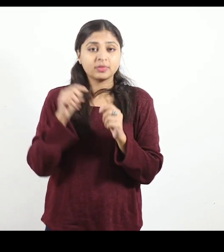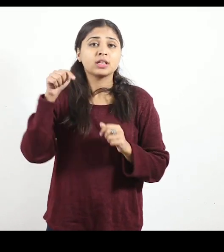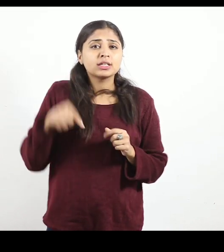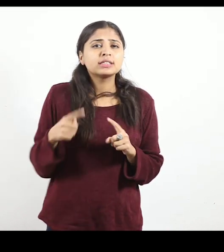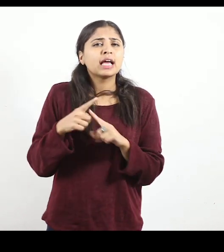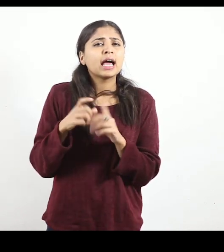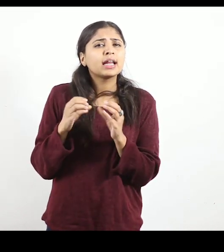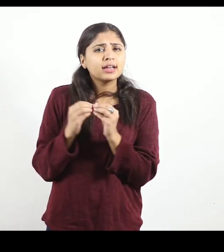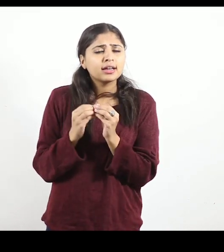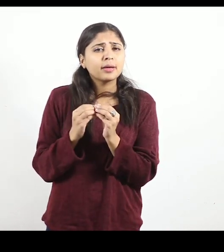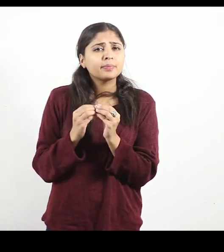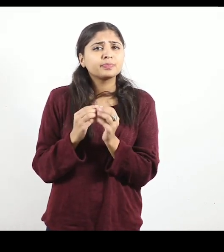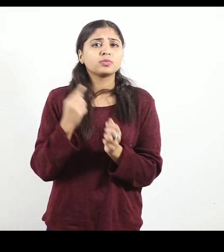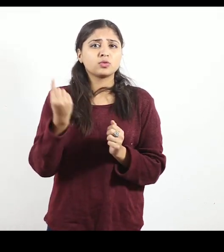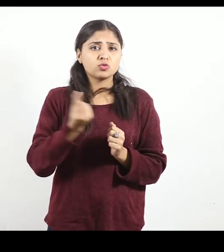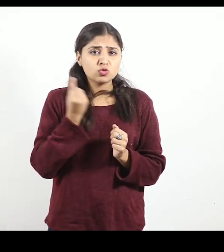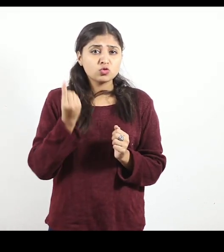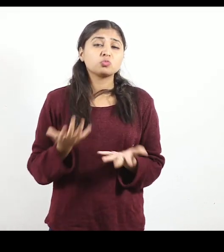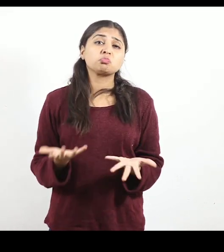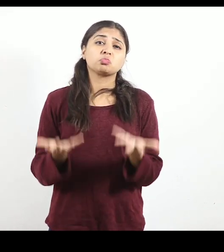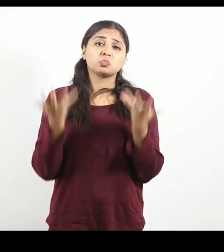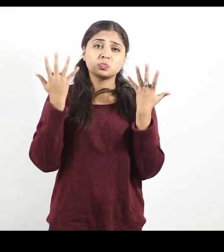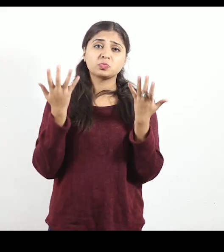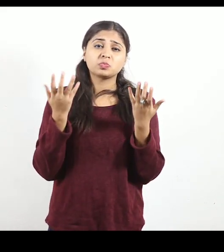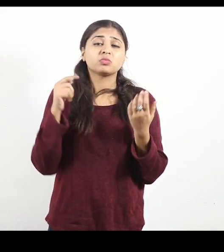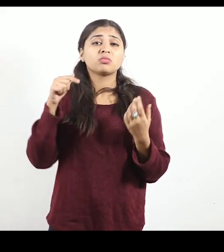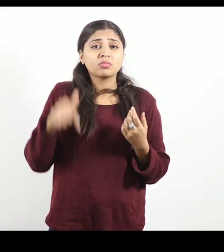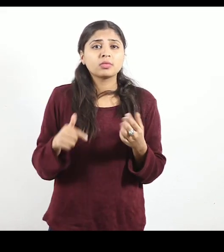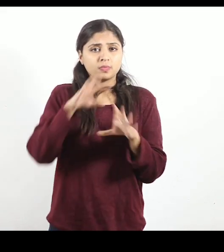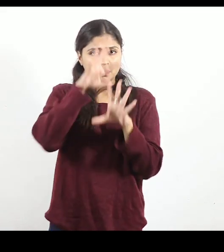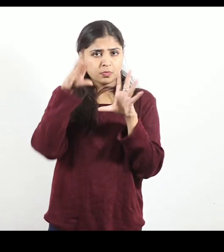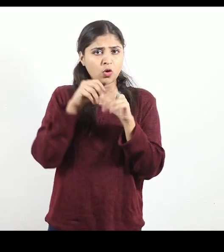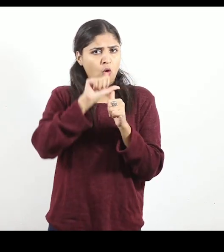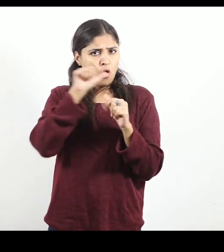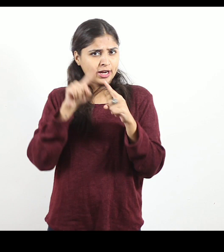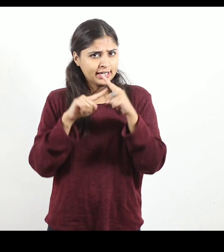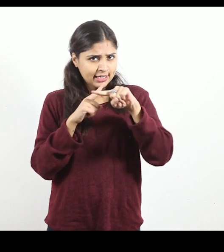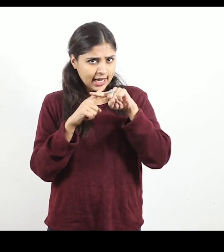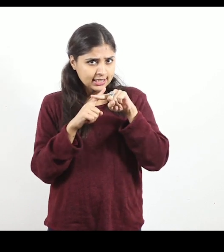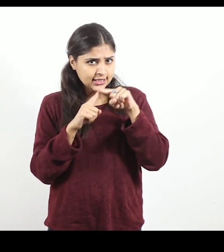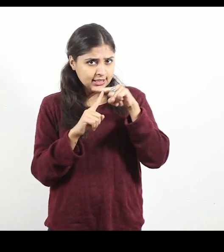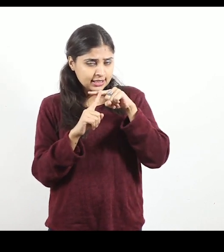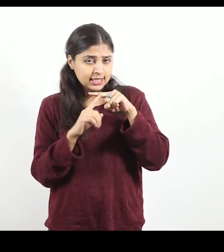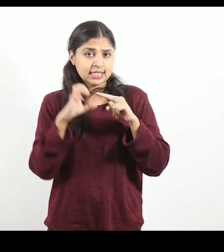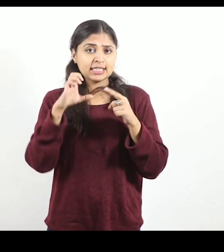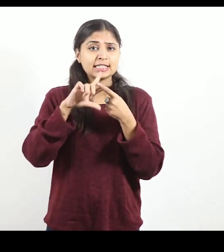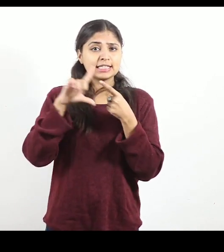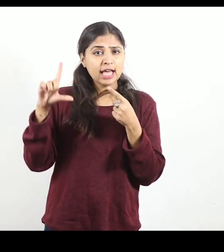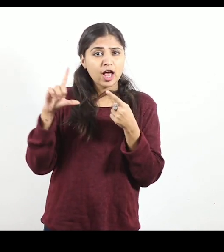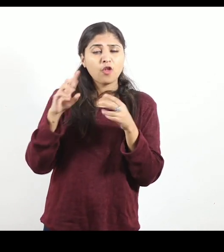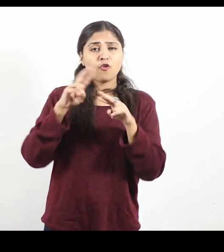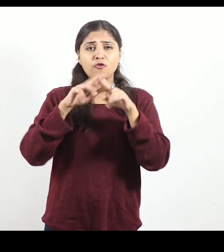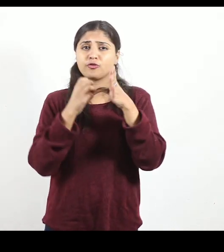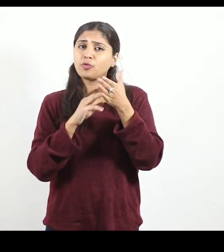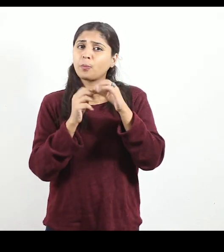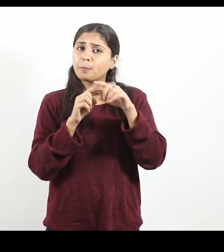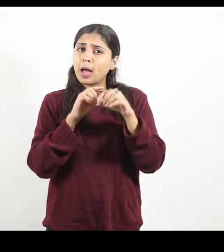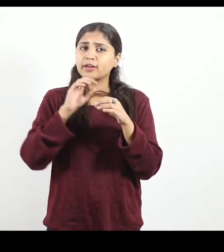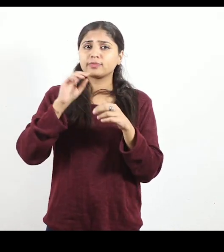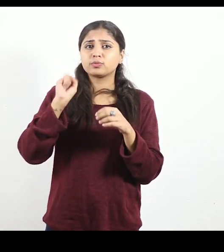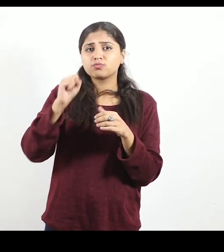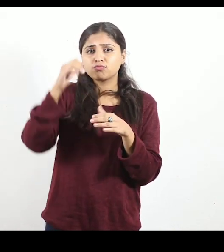The tab is one which is used the most. It incorporates all text and self-formatting features such as font